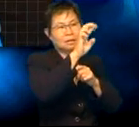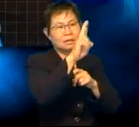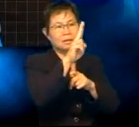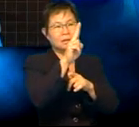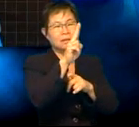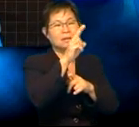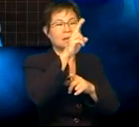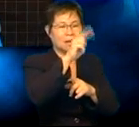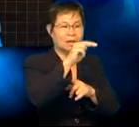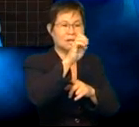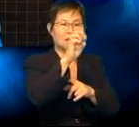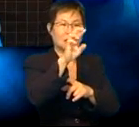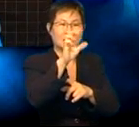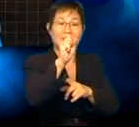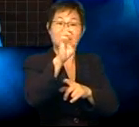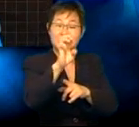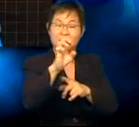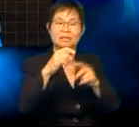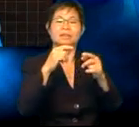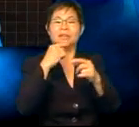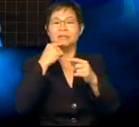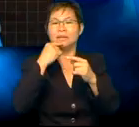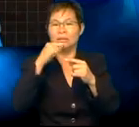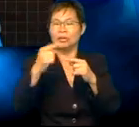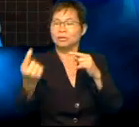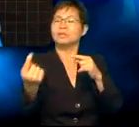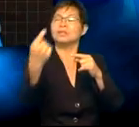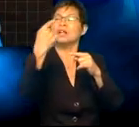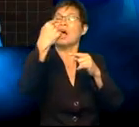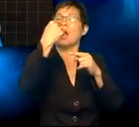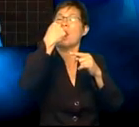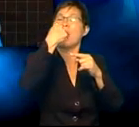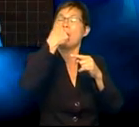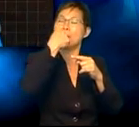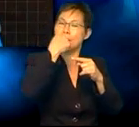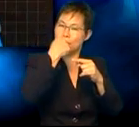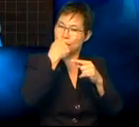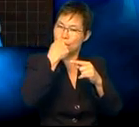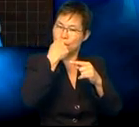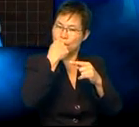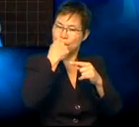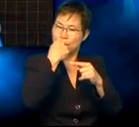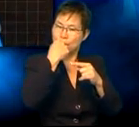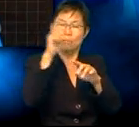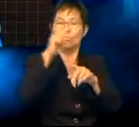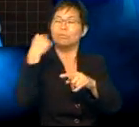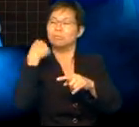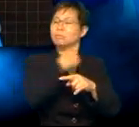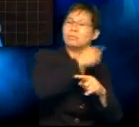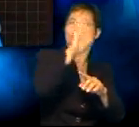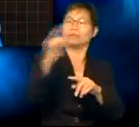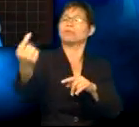the cerebellum. That is why your finger lands on your mouth and not anywhere